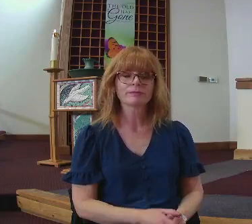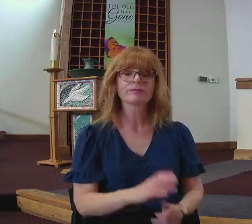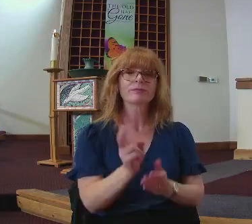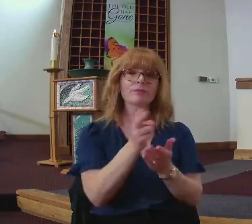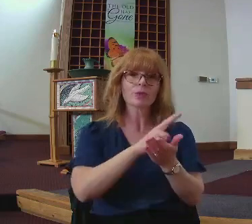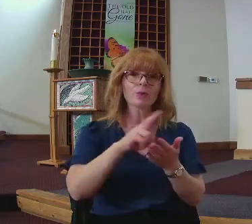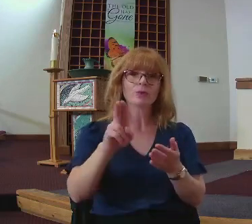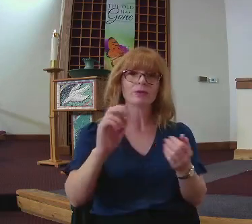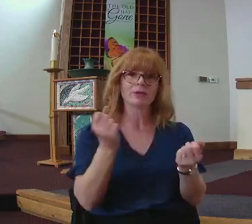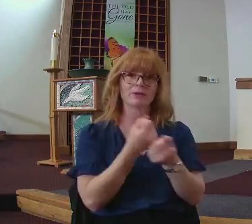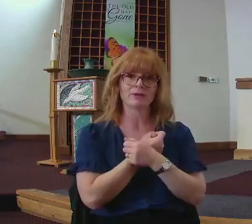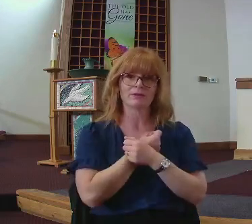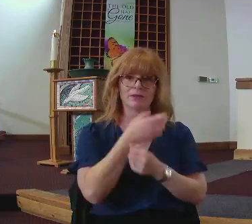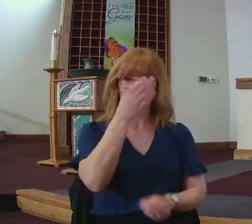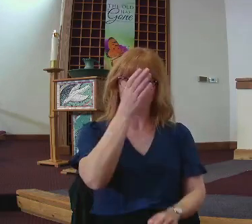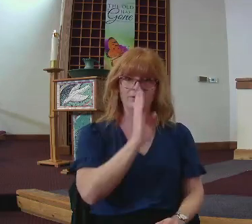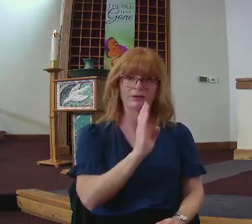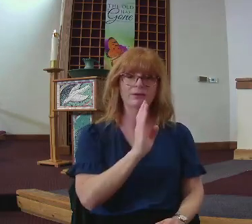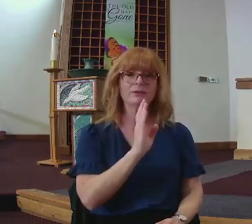Holy and loving God,